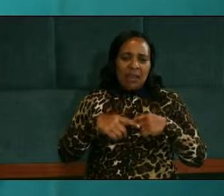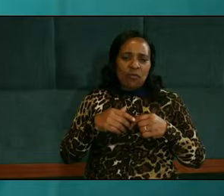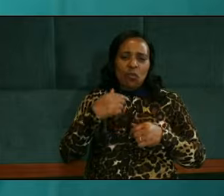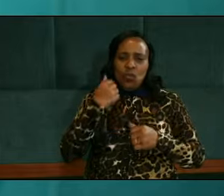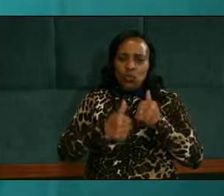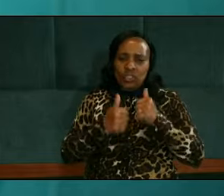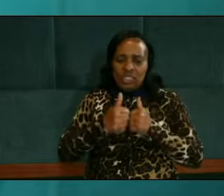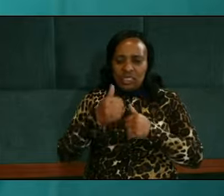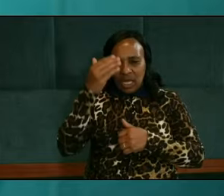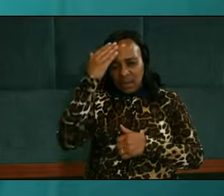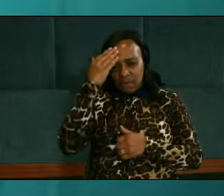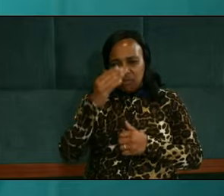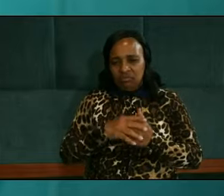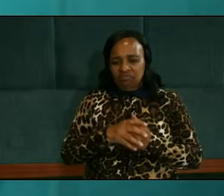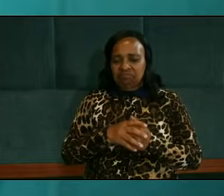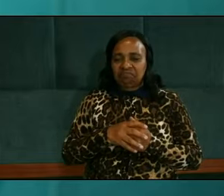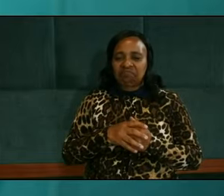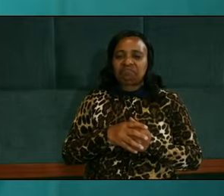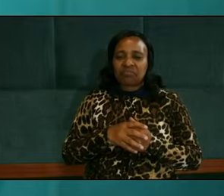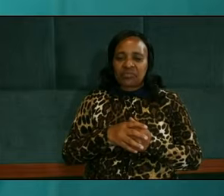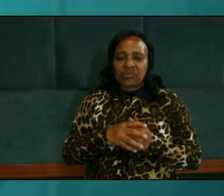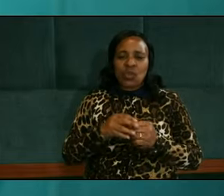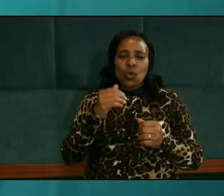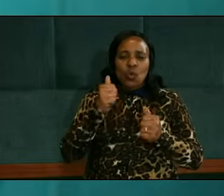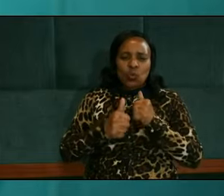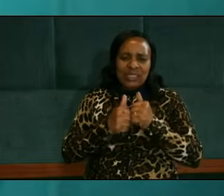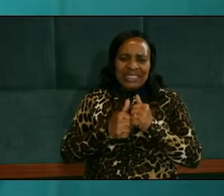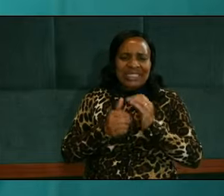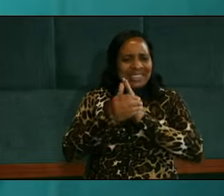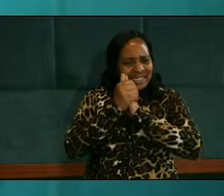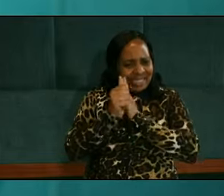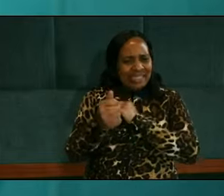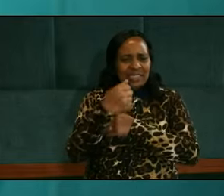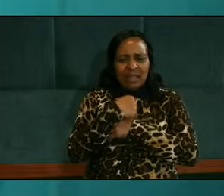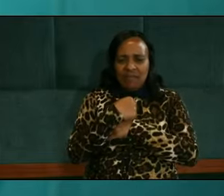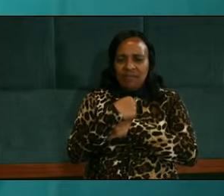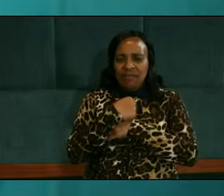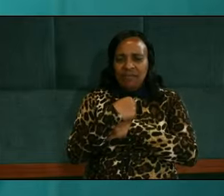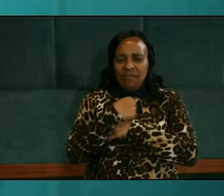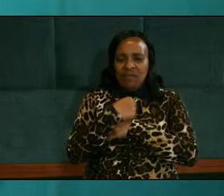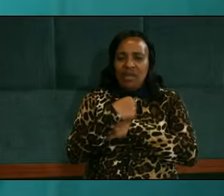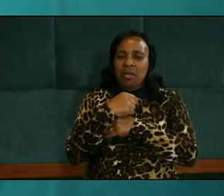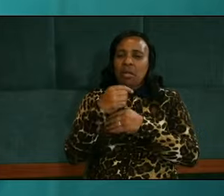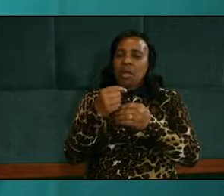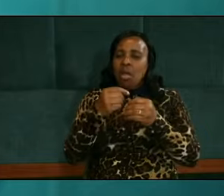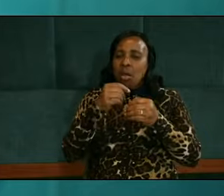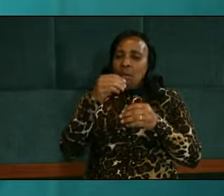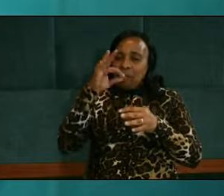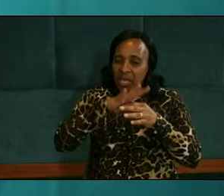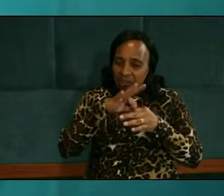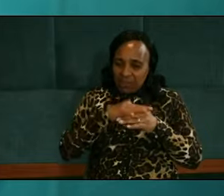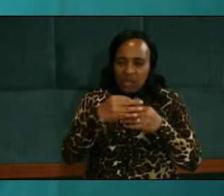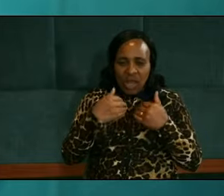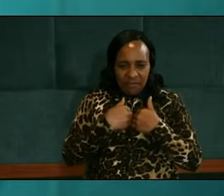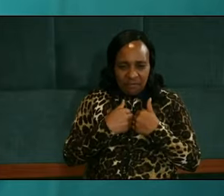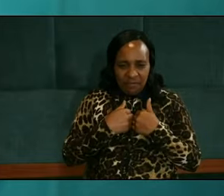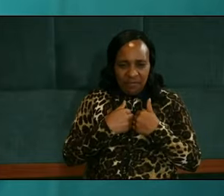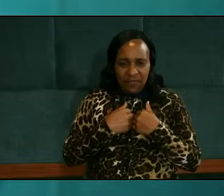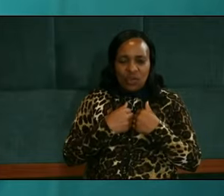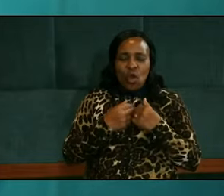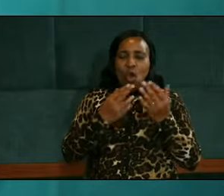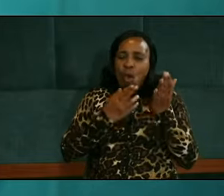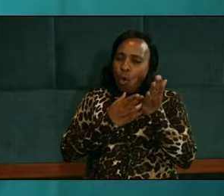humble because he judged with the integrity. Was credible, he was honest, as in he